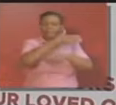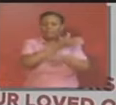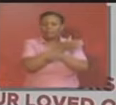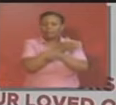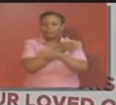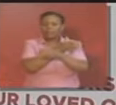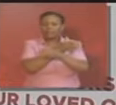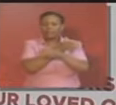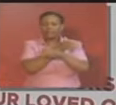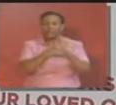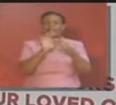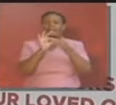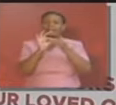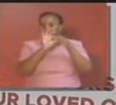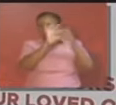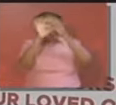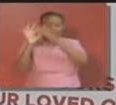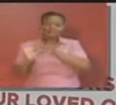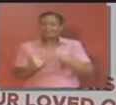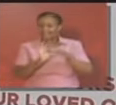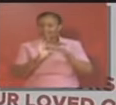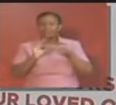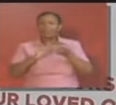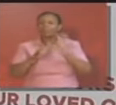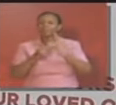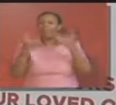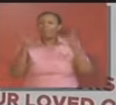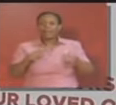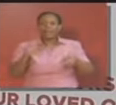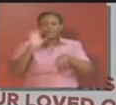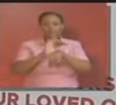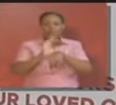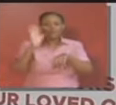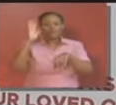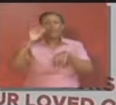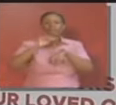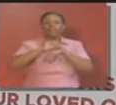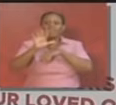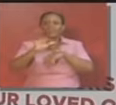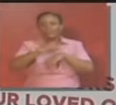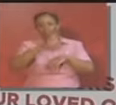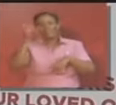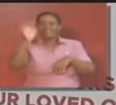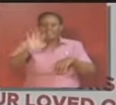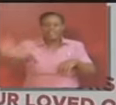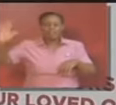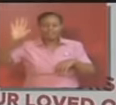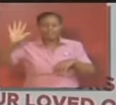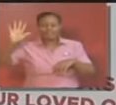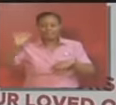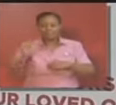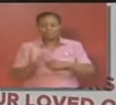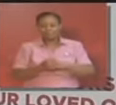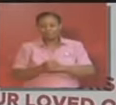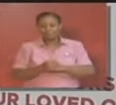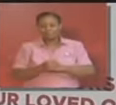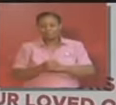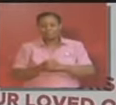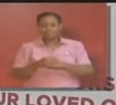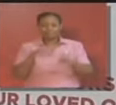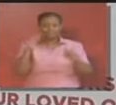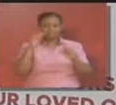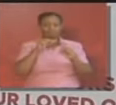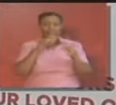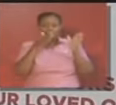an ongoing church activity led to the following counties then becoming involved. County Caroni